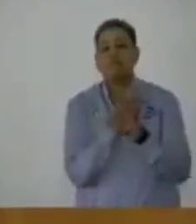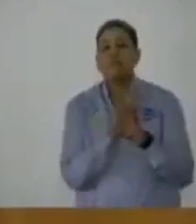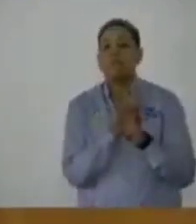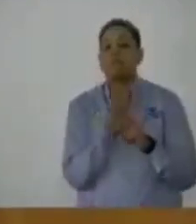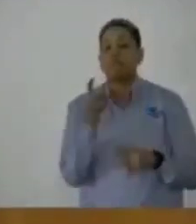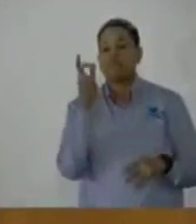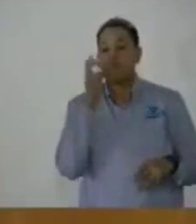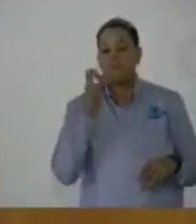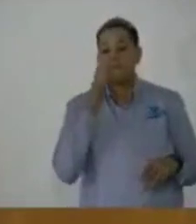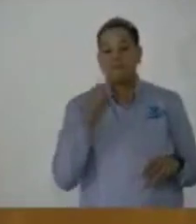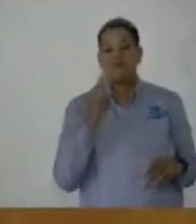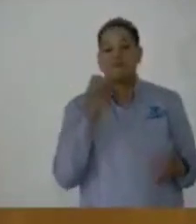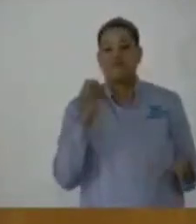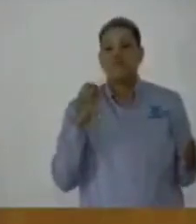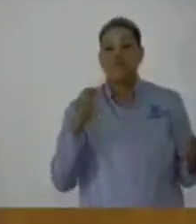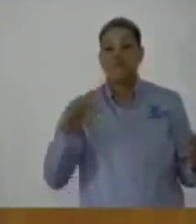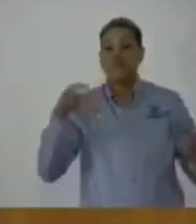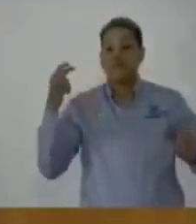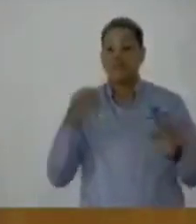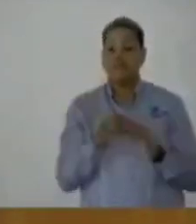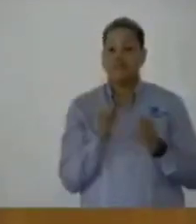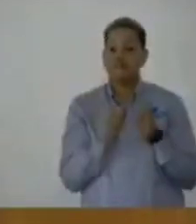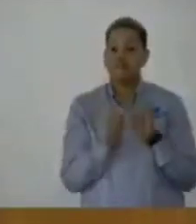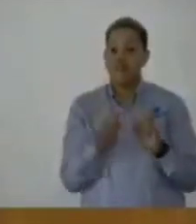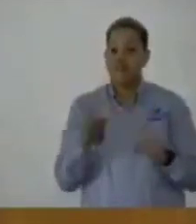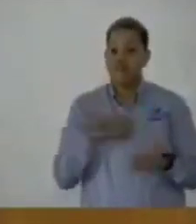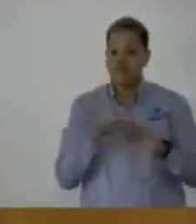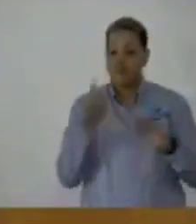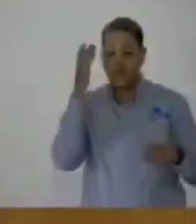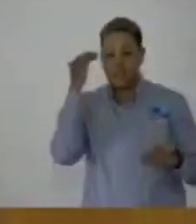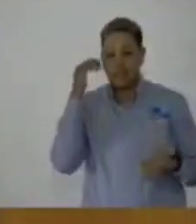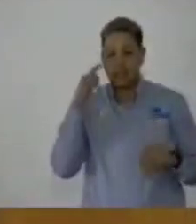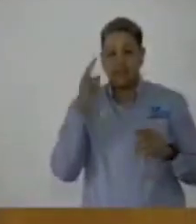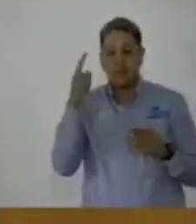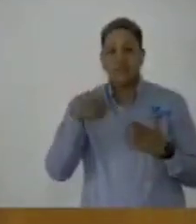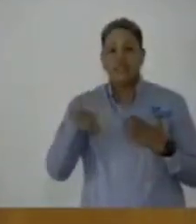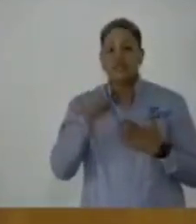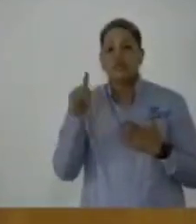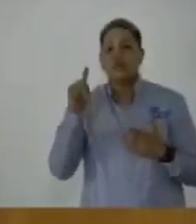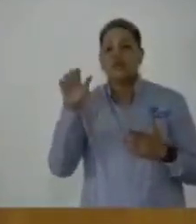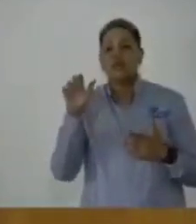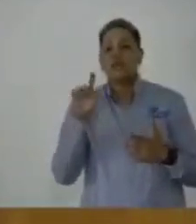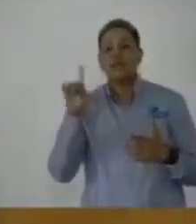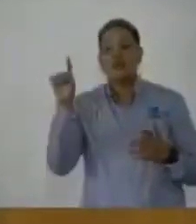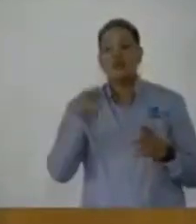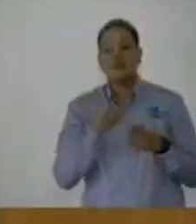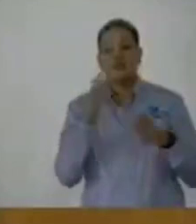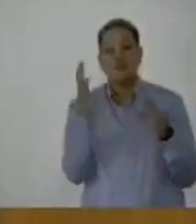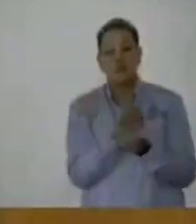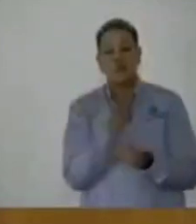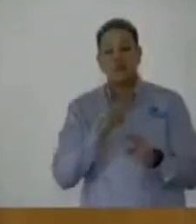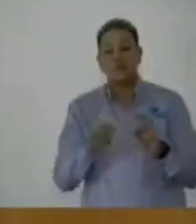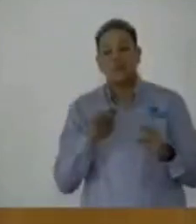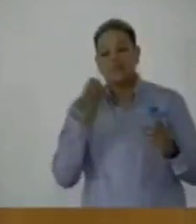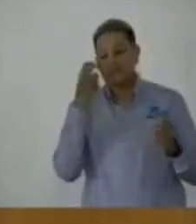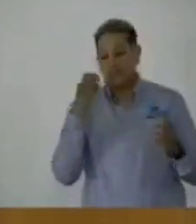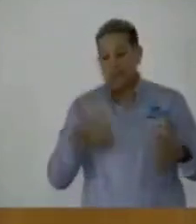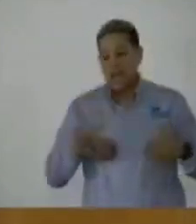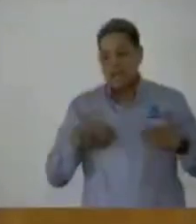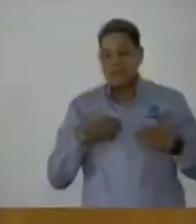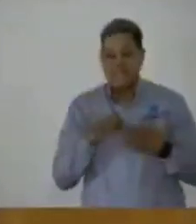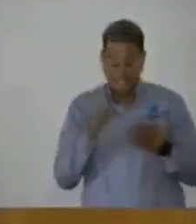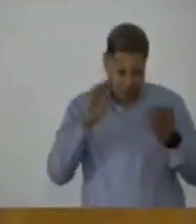I've seen many upsets in sports. We don't expect one next week when Kingston College walk away with a victory, but I've seen many an upset.